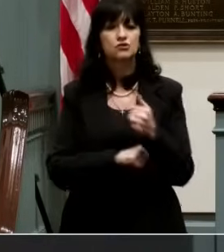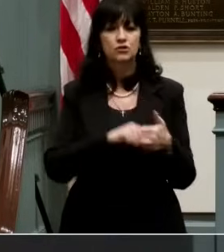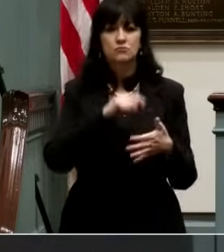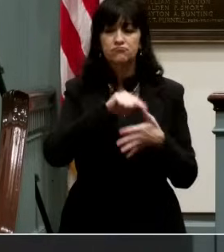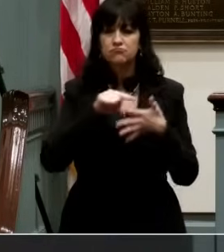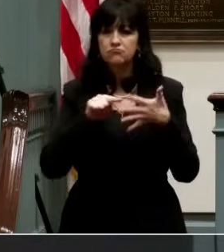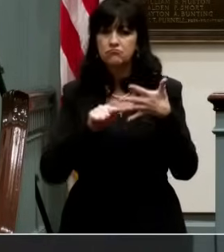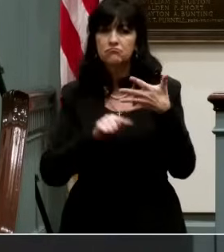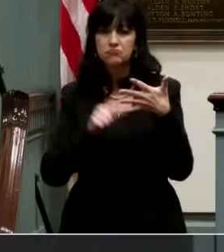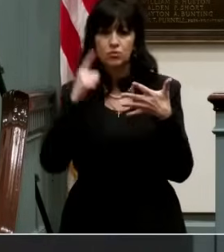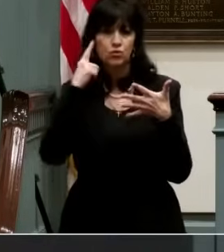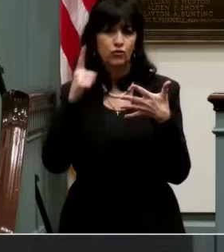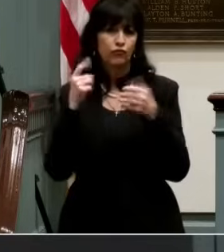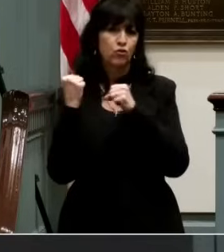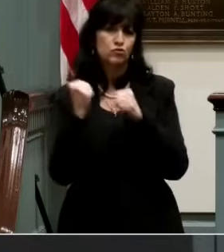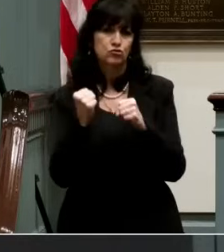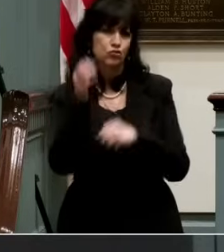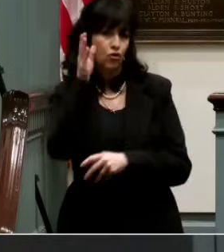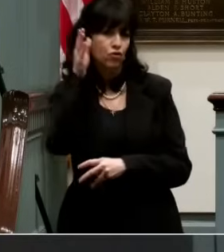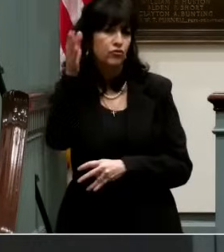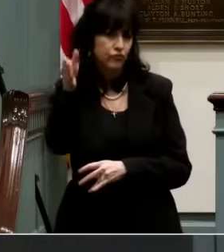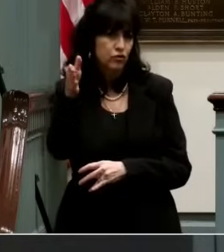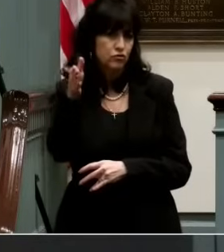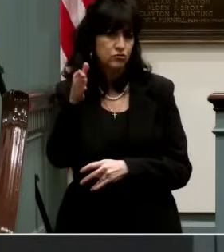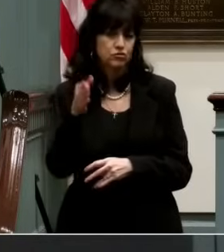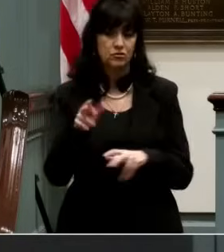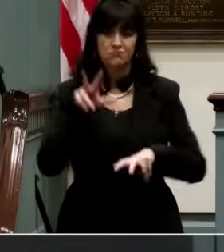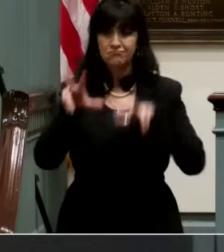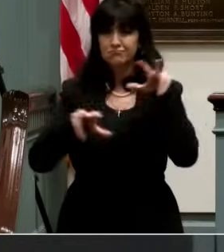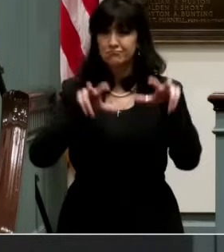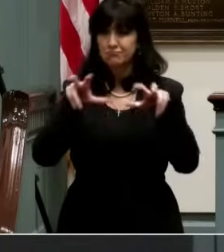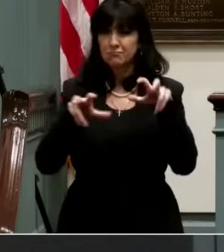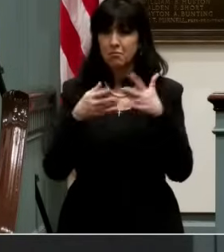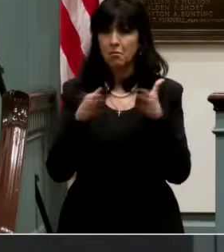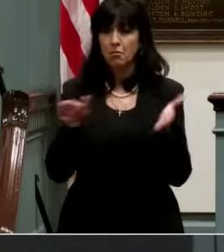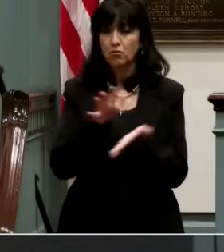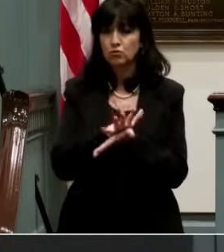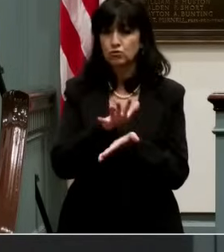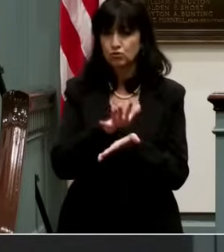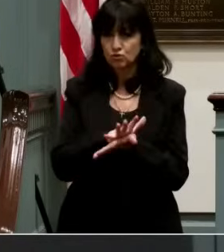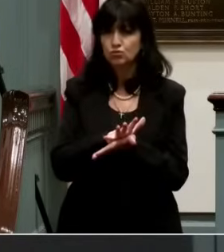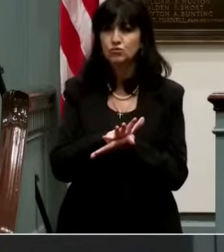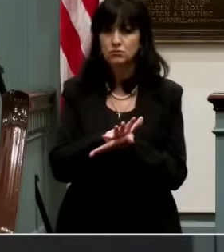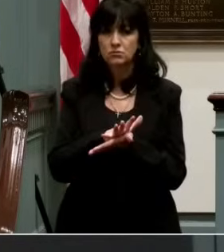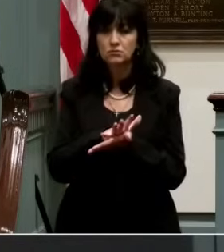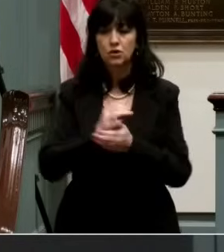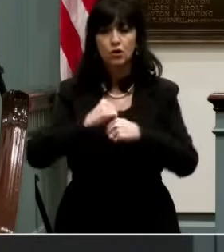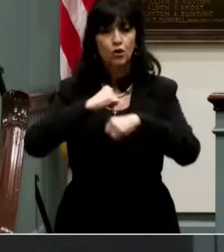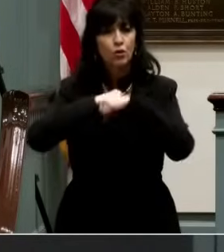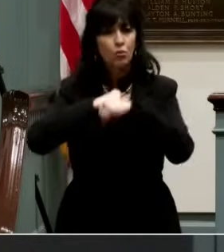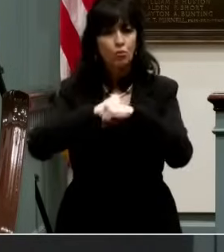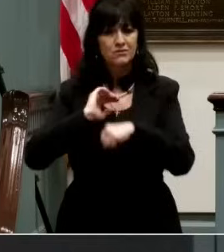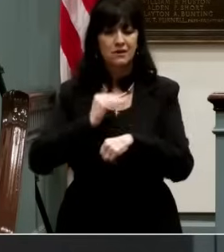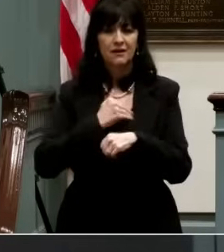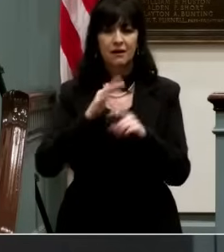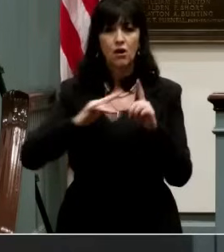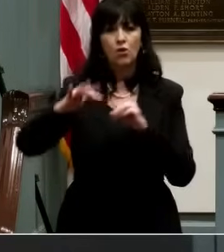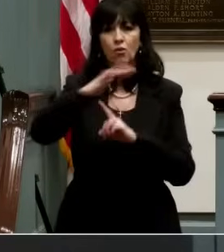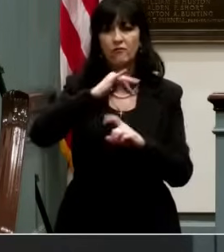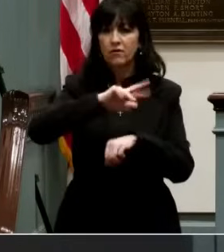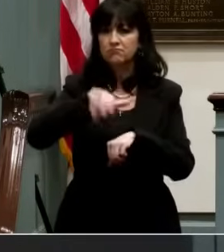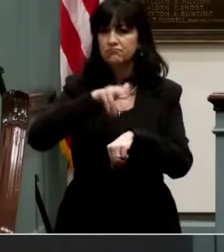economy and add good-paying jobs, to make real investments in our public schools, to protect our natural environment,